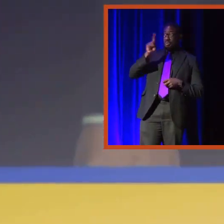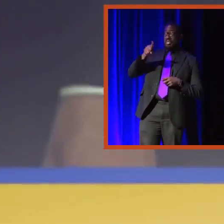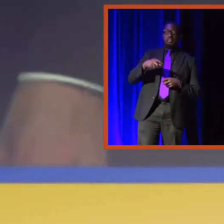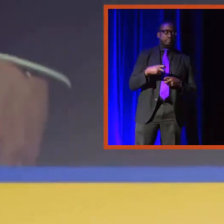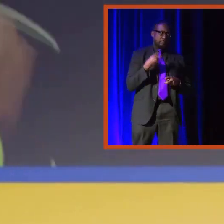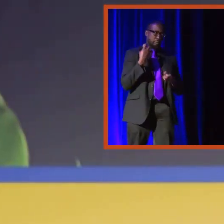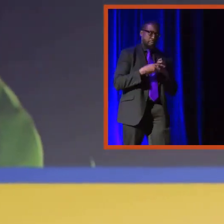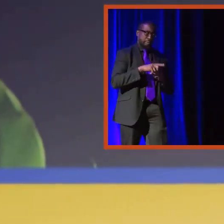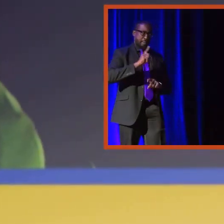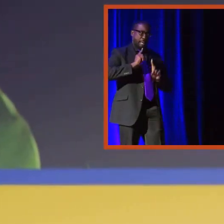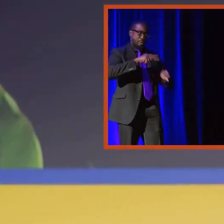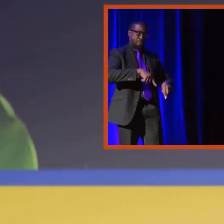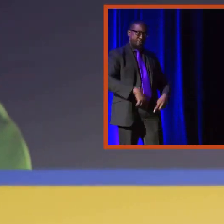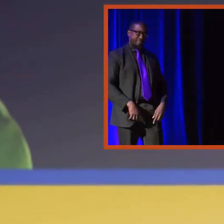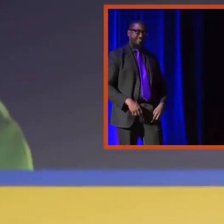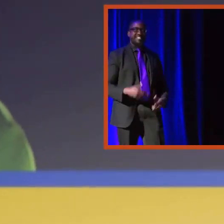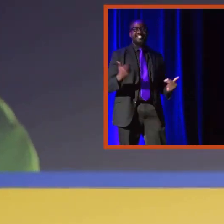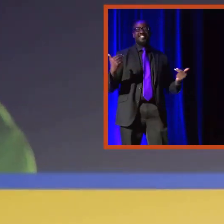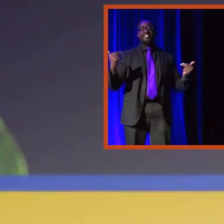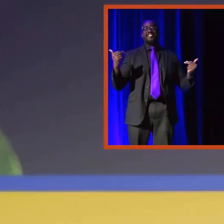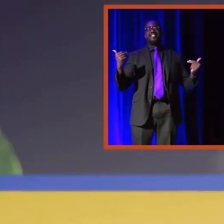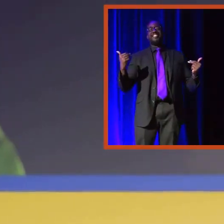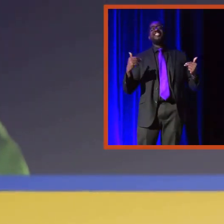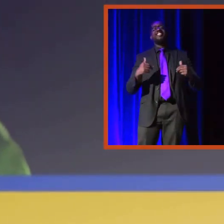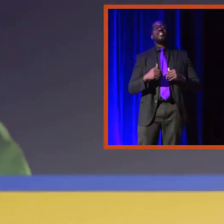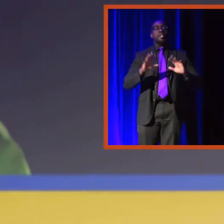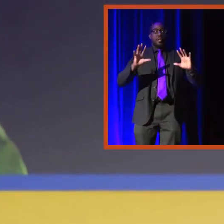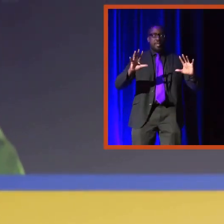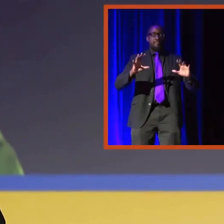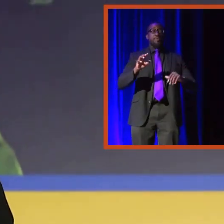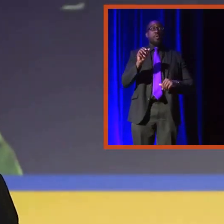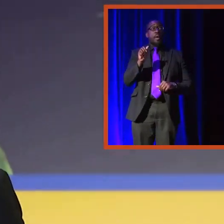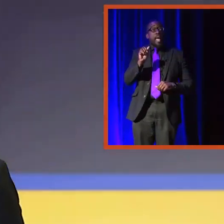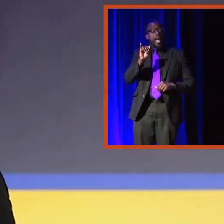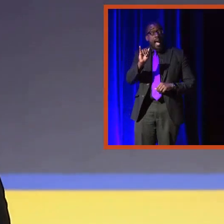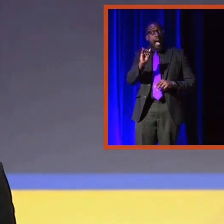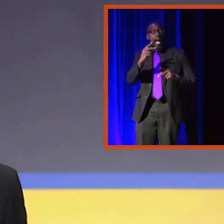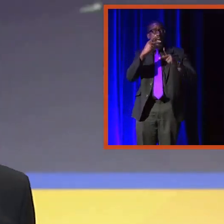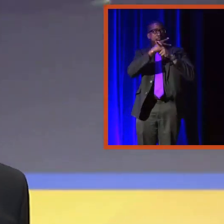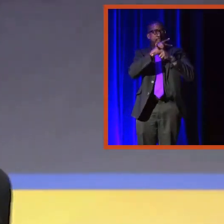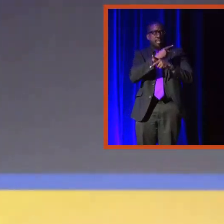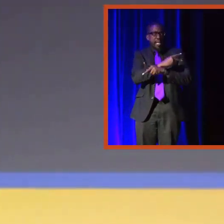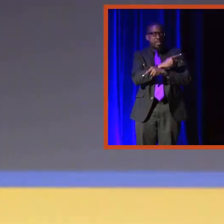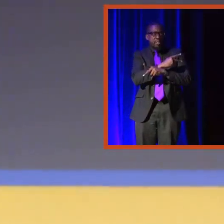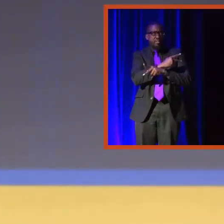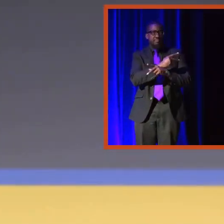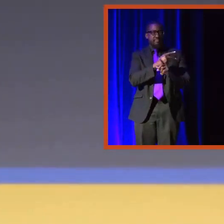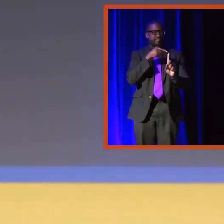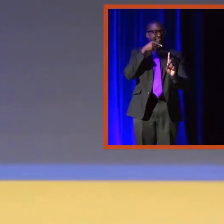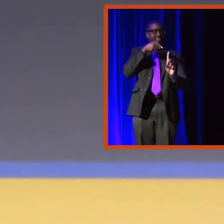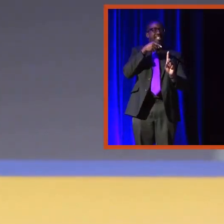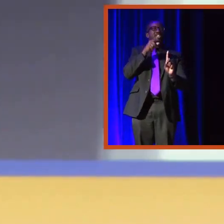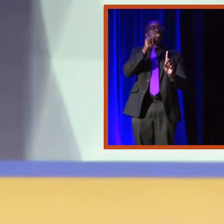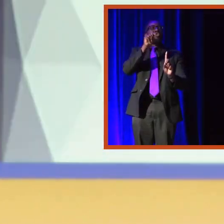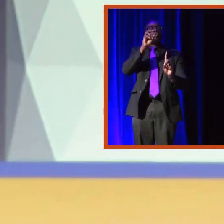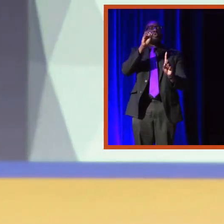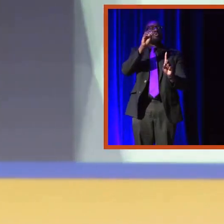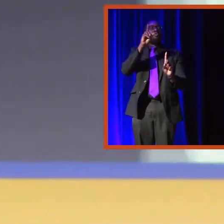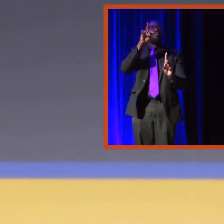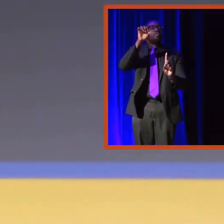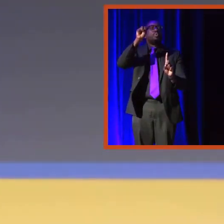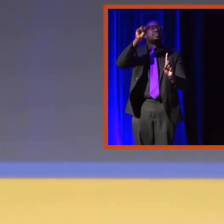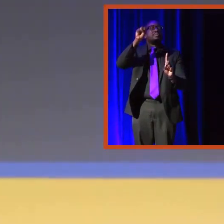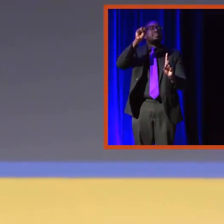Okay. So, AI, computations, they're just tools. Yeah. But at the end of the